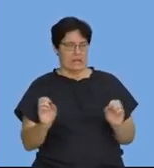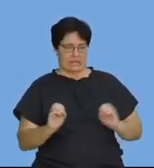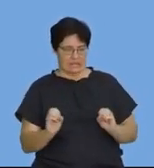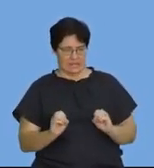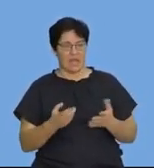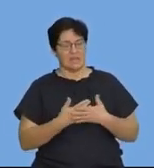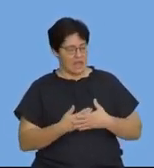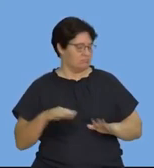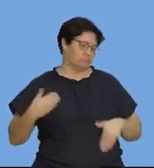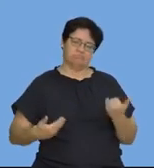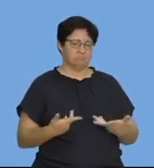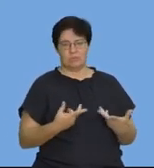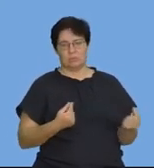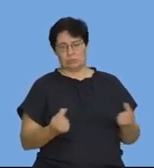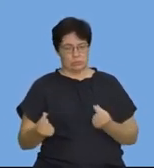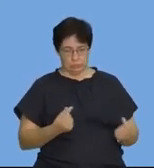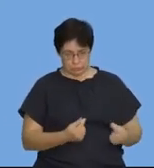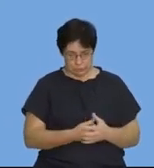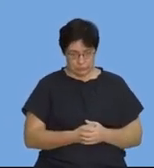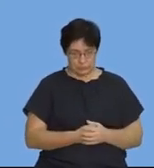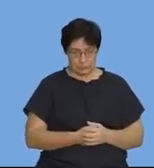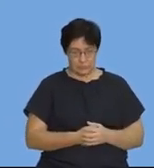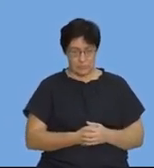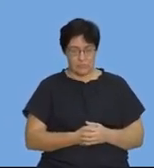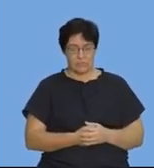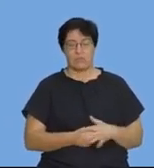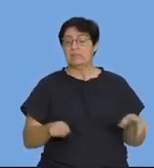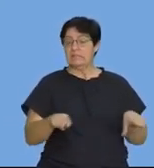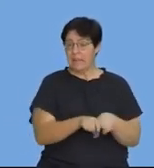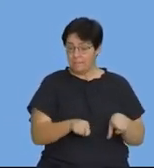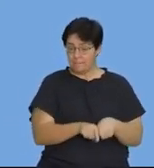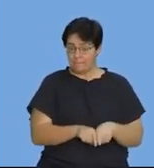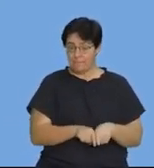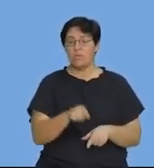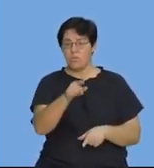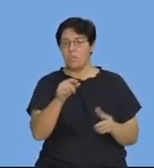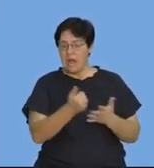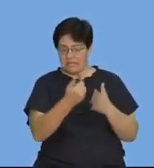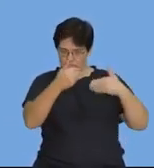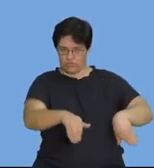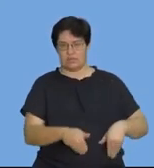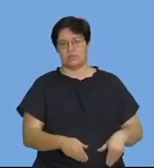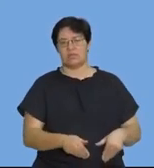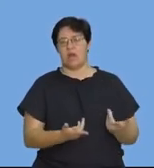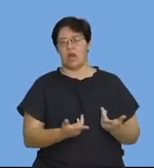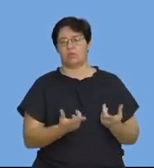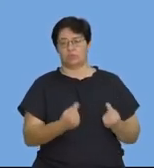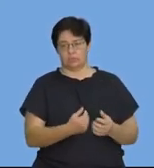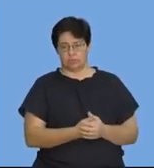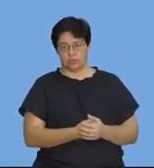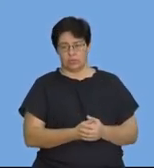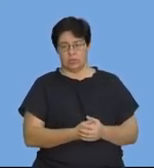can then hoy everything that needs to be done there. It is also important to make restrictions. What do I mean?